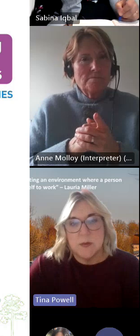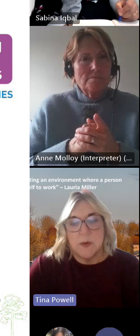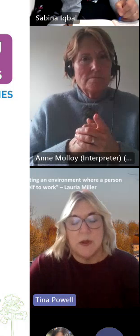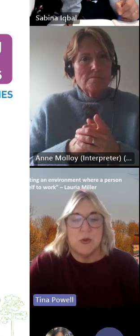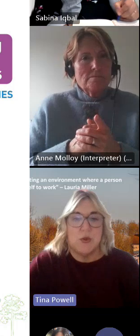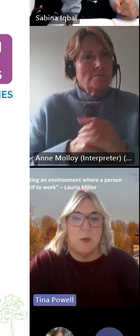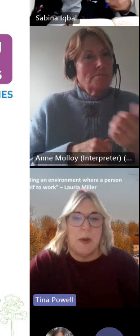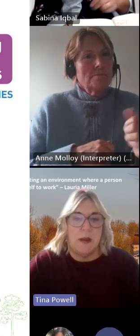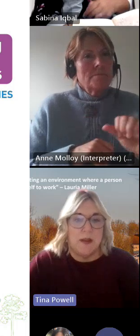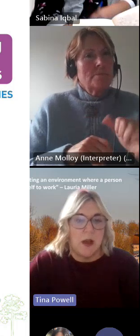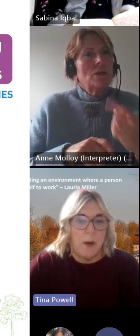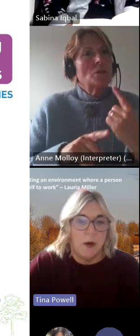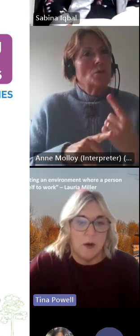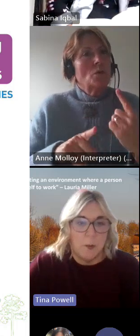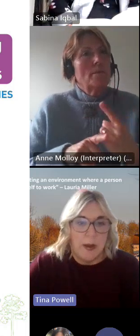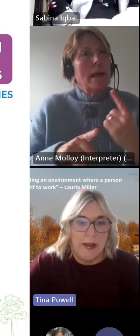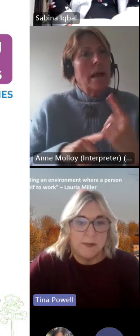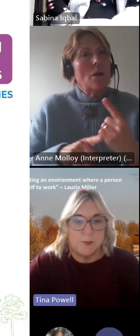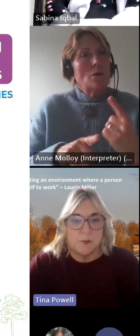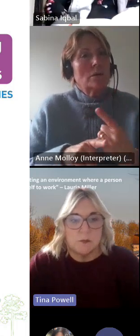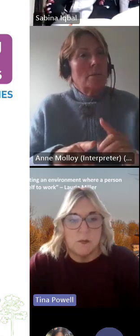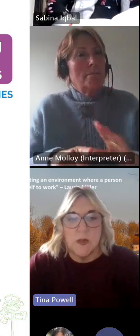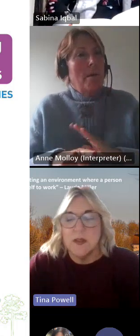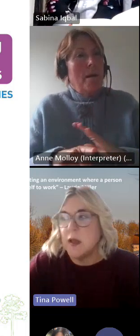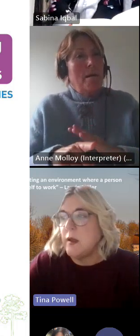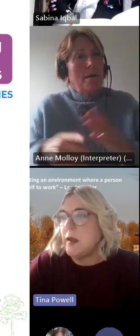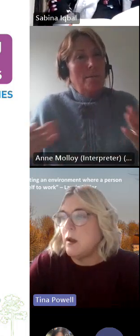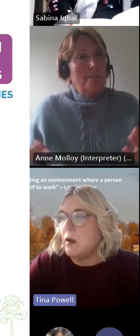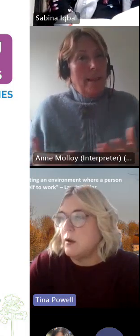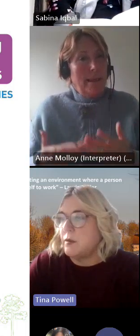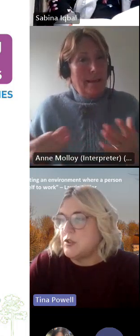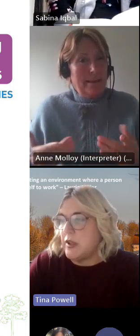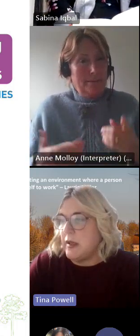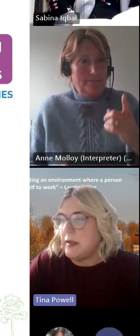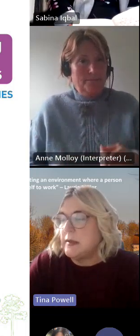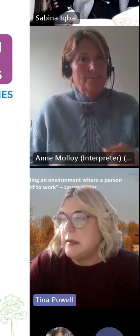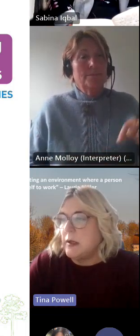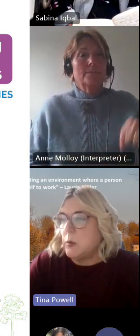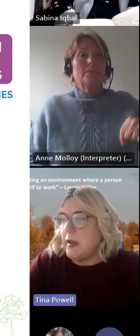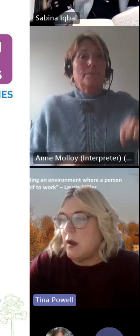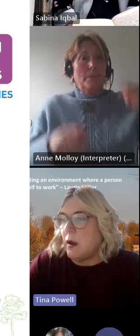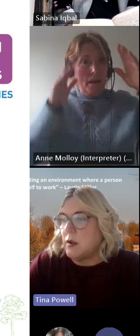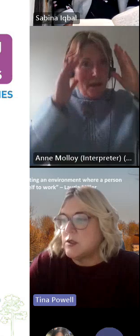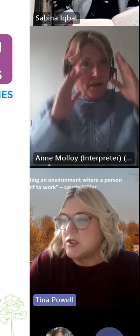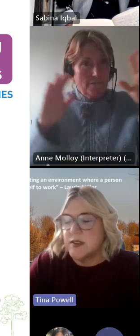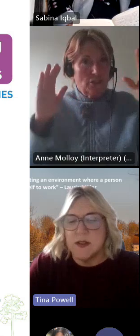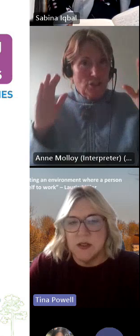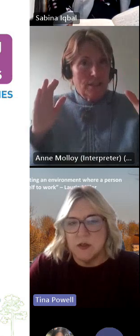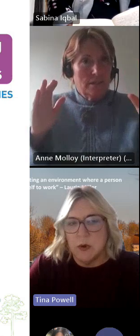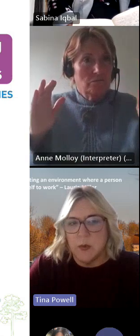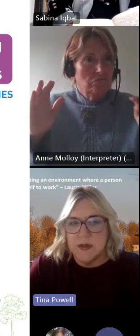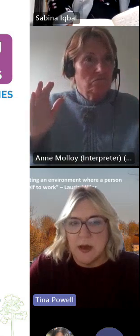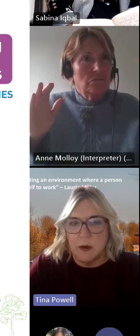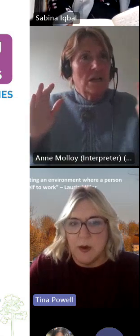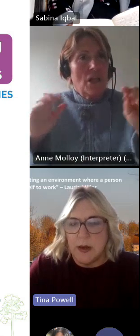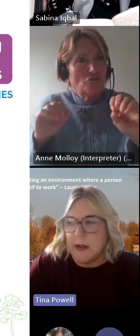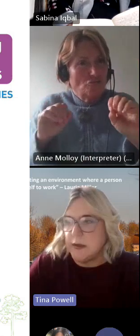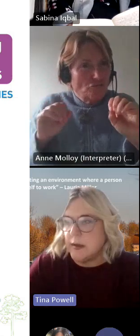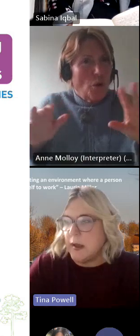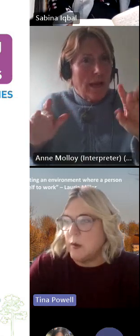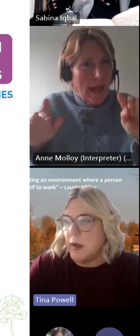The next one I'm going to talk to you about now is our park play. So in Hertfordshire, we are just starting to roll this